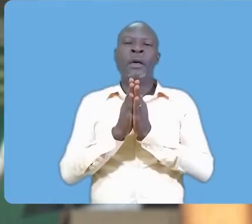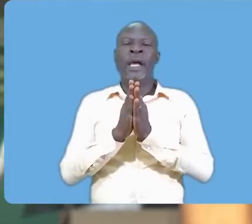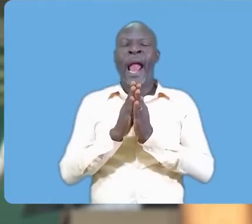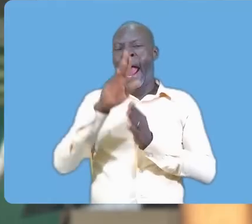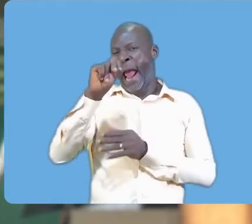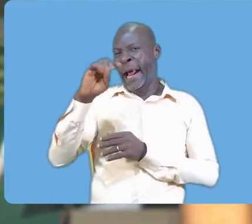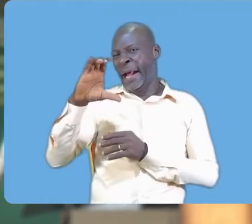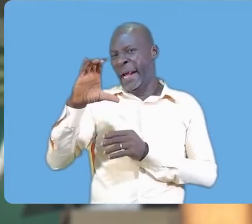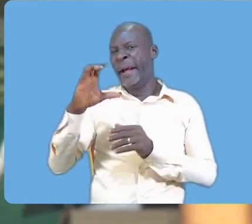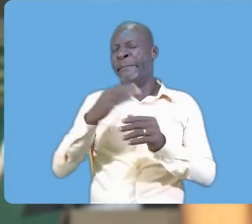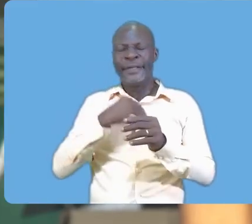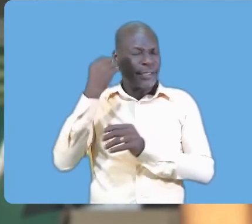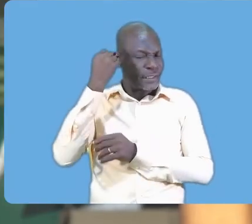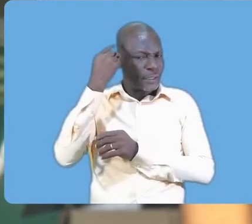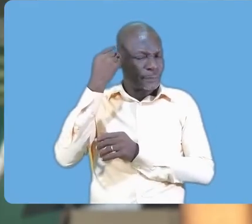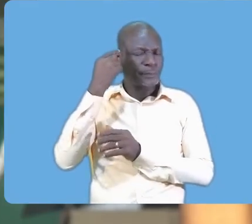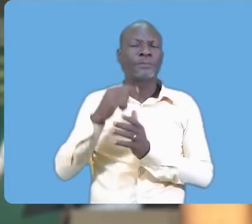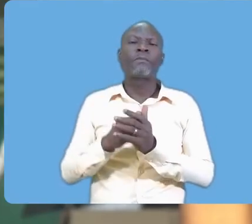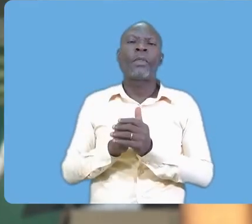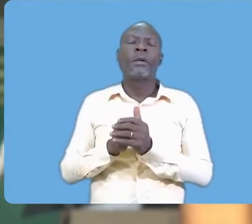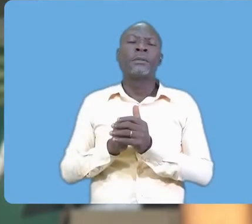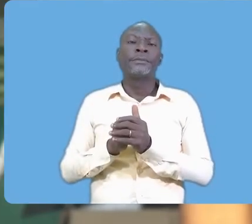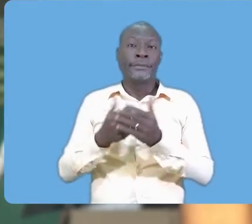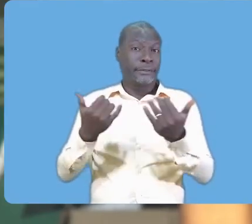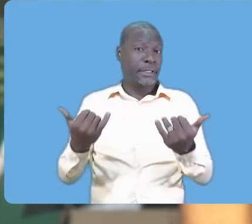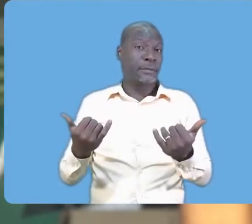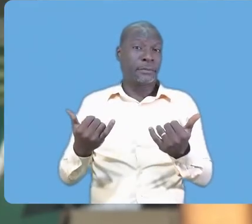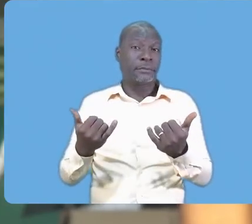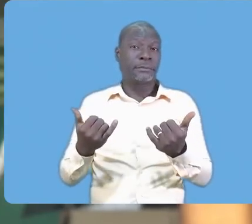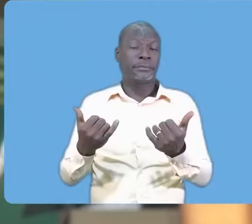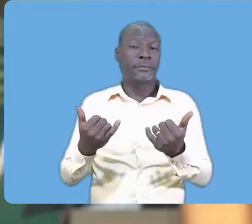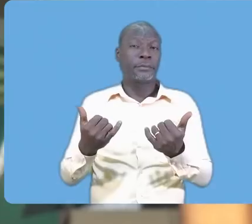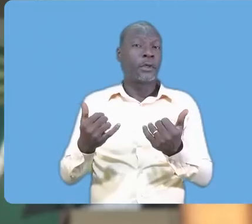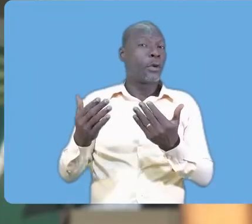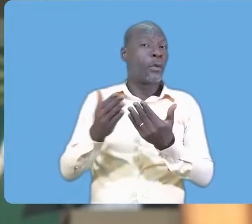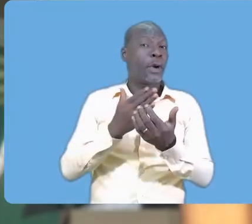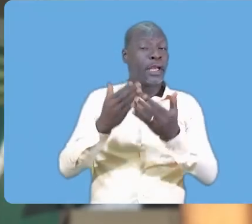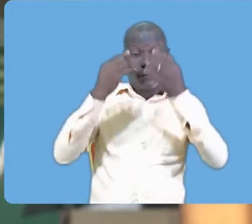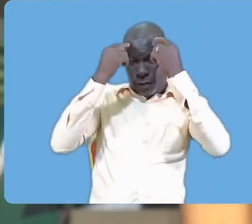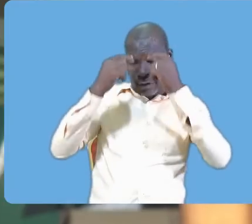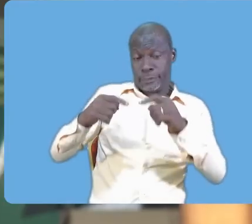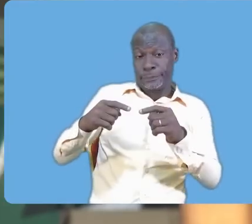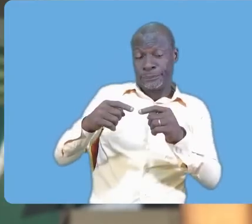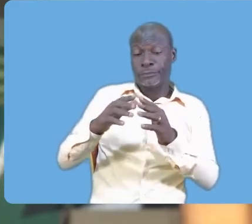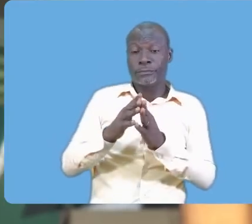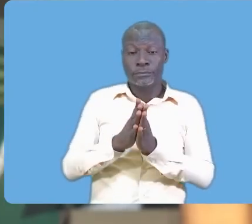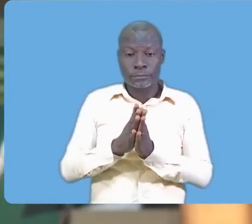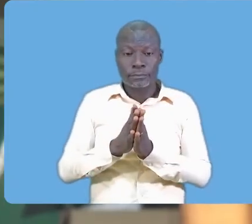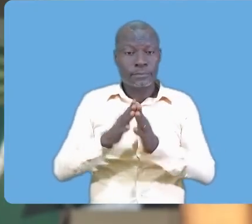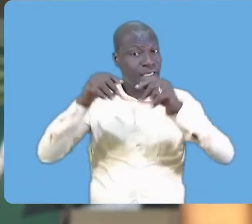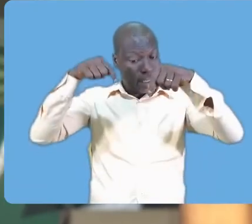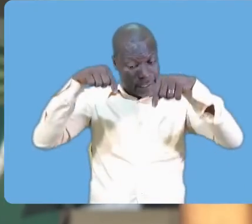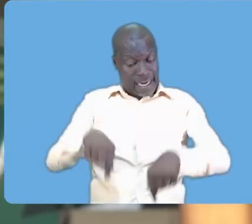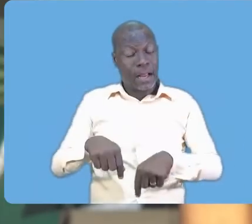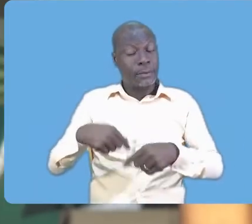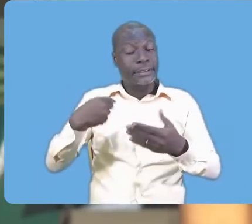MPP fo no so de monti ase ne se obofo ene de ne nam egu apaso se se oman na